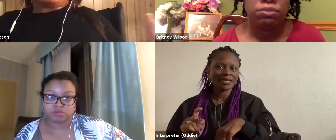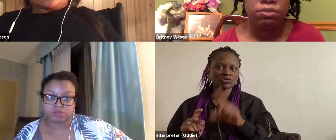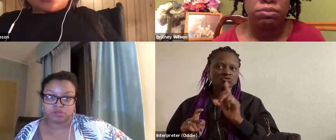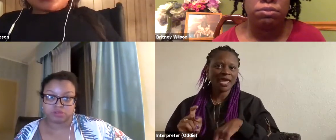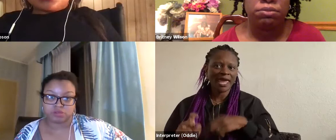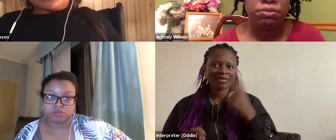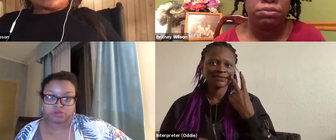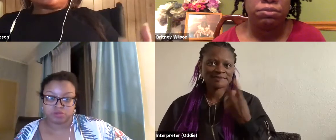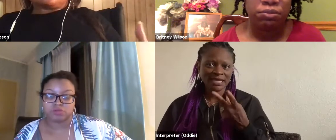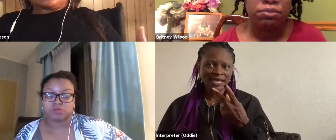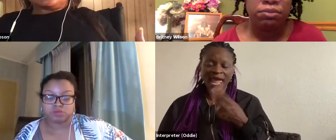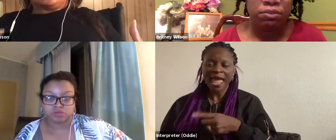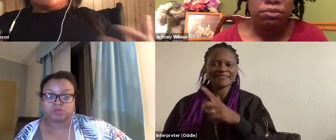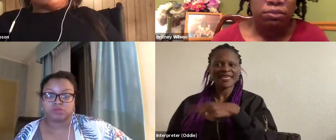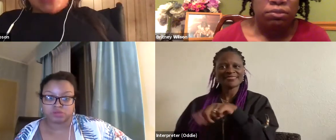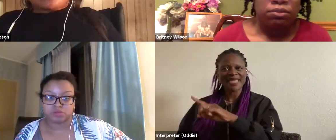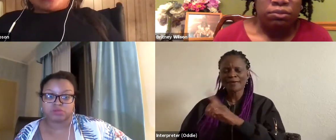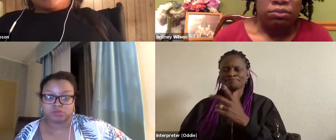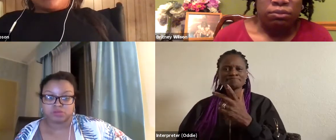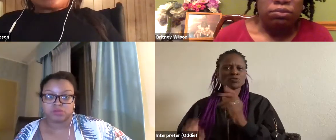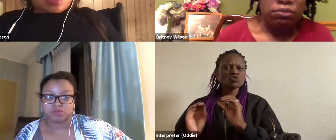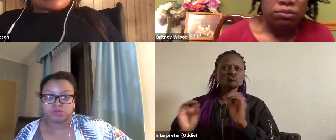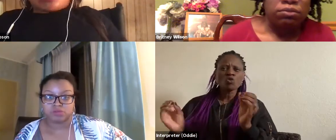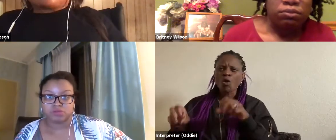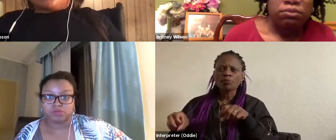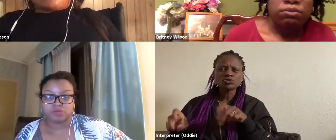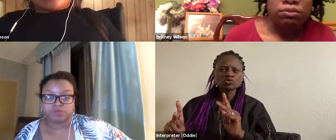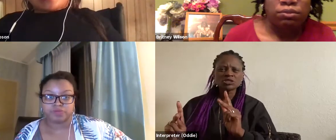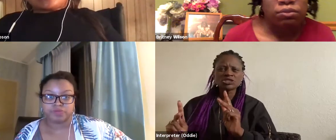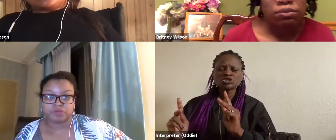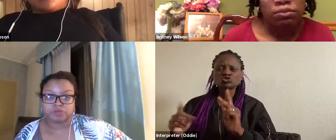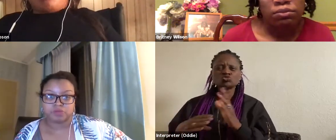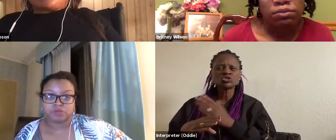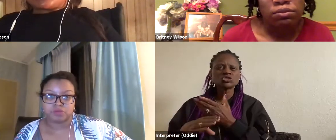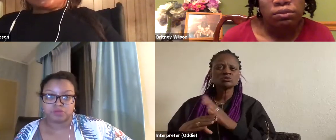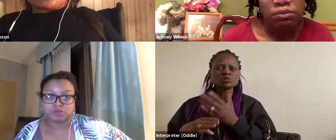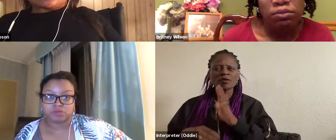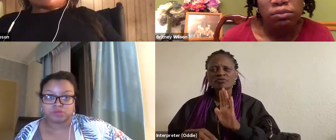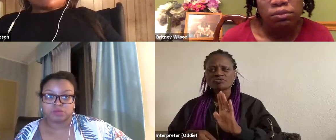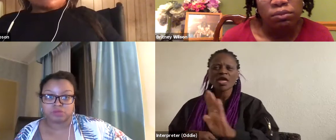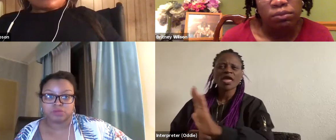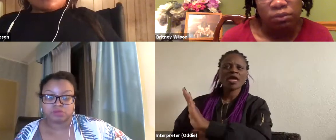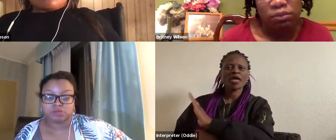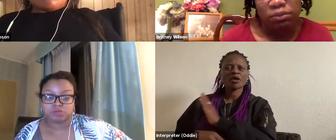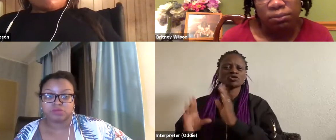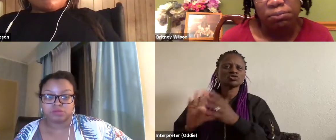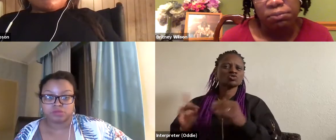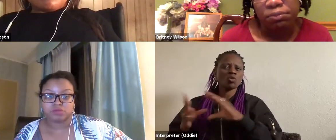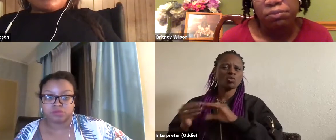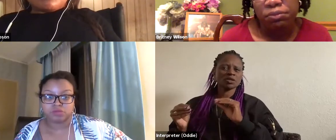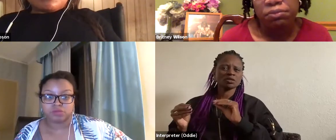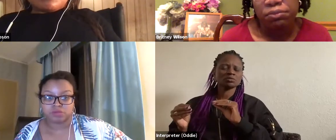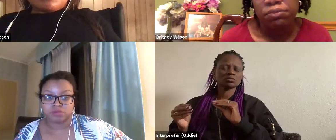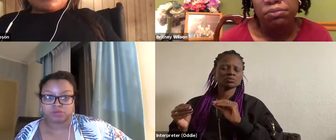to share their stories and to really be out there more, kind of like, you know, piggybacking off of what Keah said.